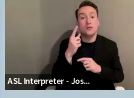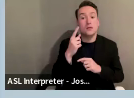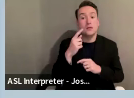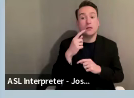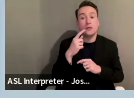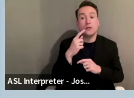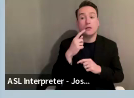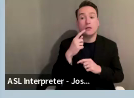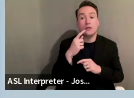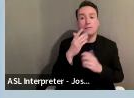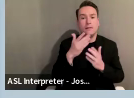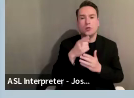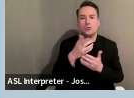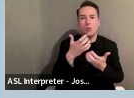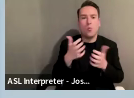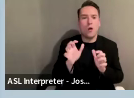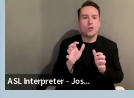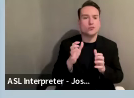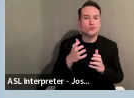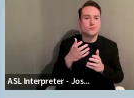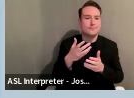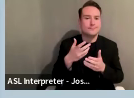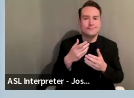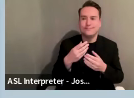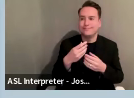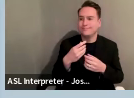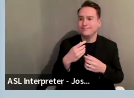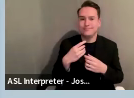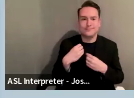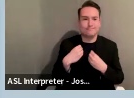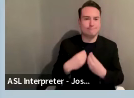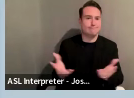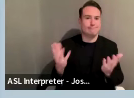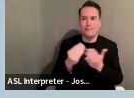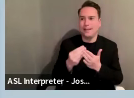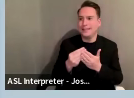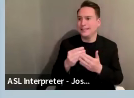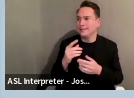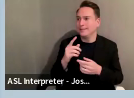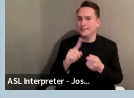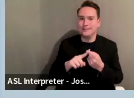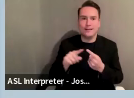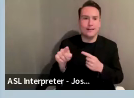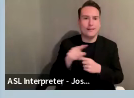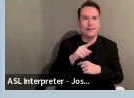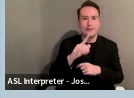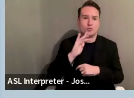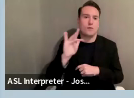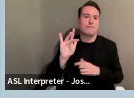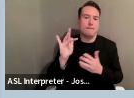think you probably don't want to hand a checkbook over to any child until maybe they're 25 or so.